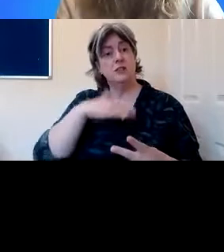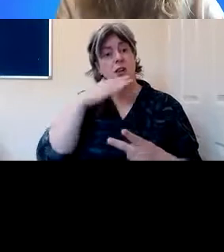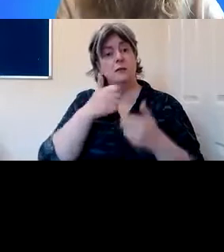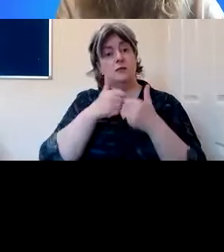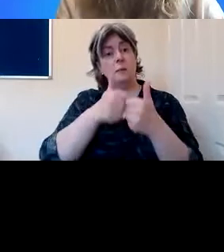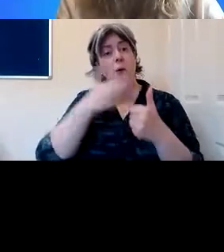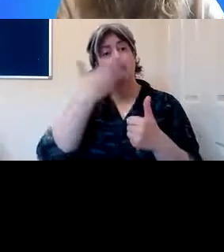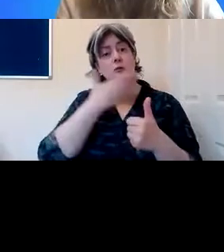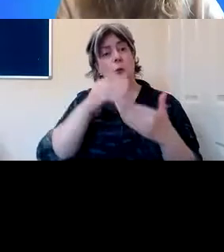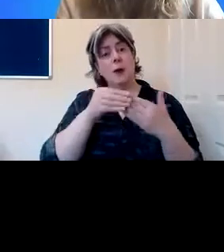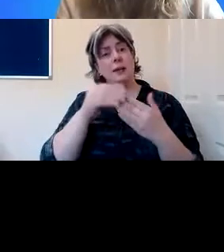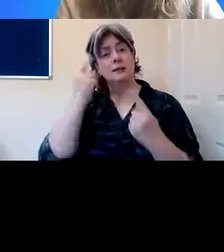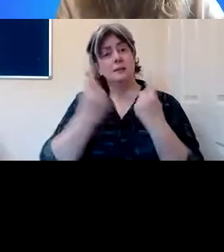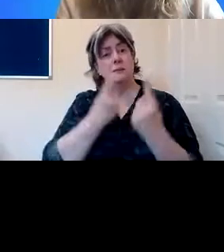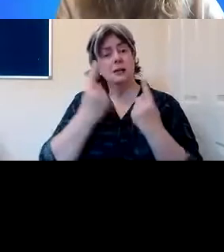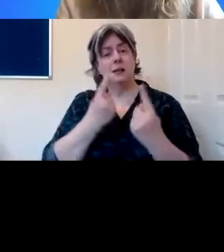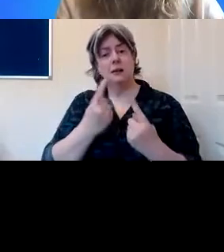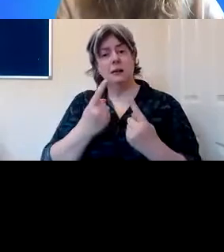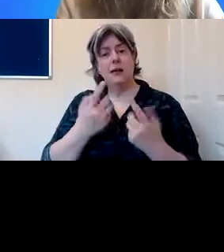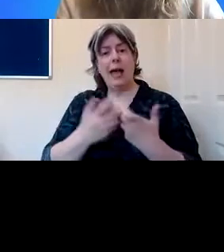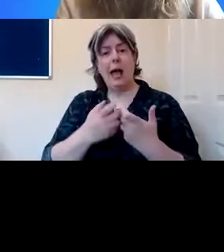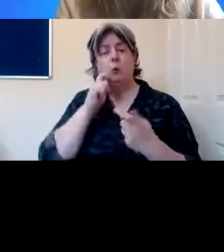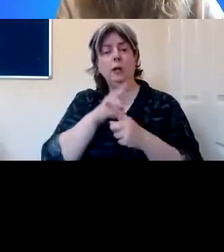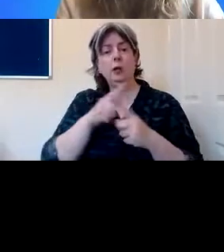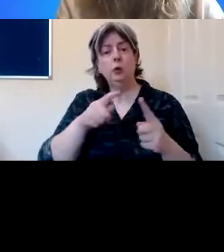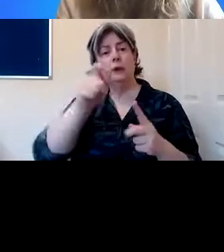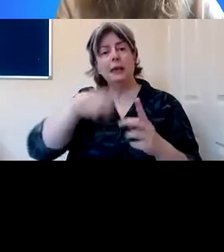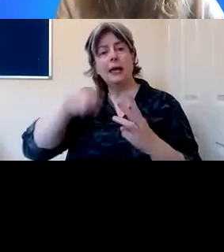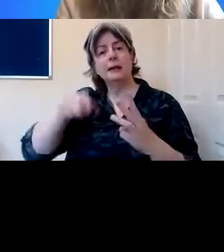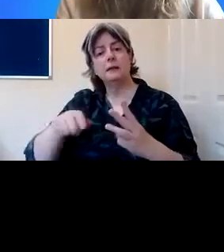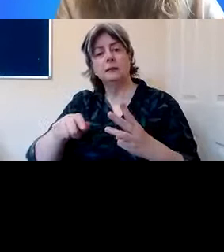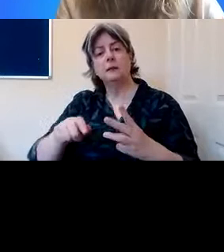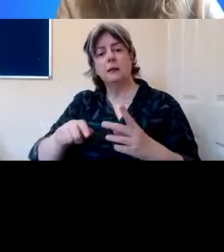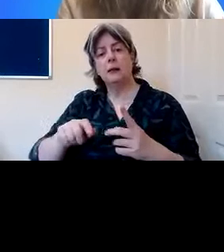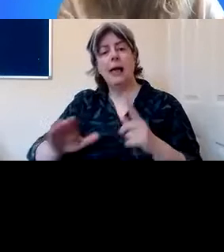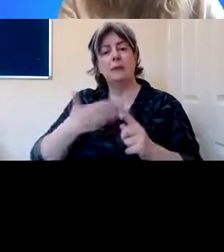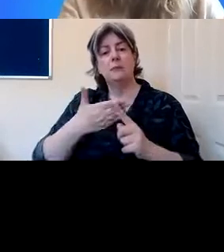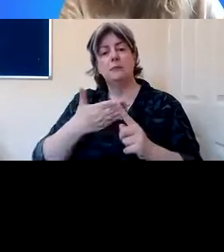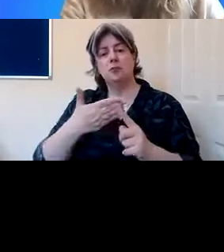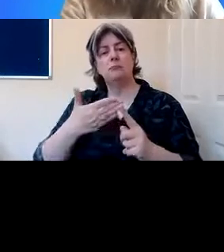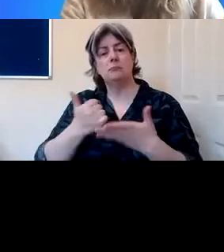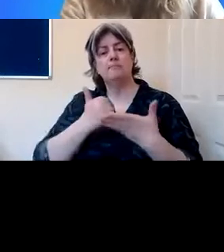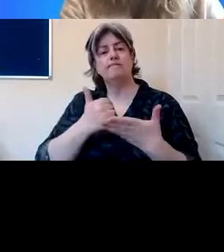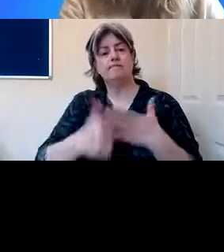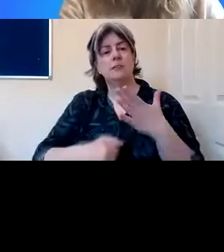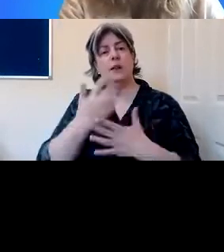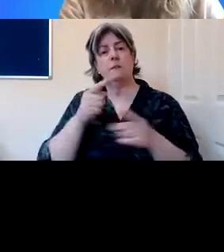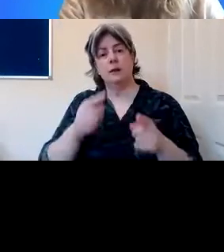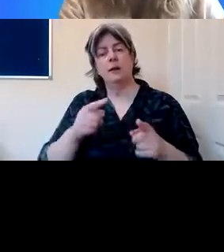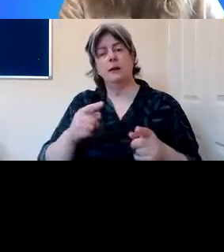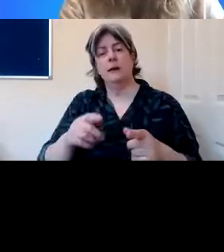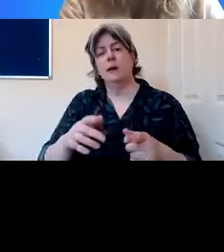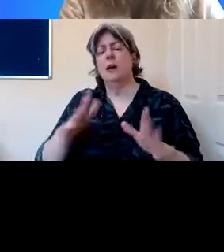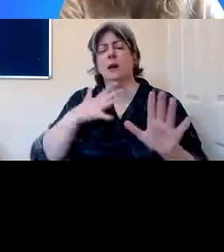And how would you, as a candidate, look to develop that? I'm going to give it to Lee first of all. Apologies, Lee, that was a bit